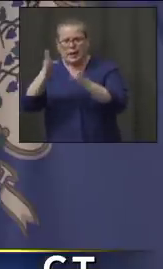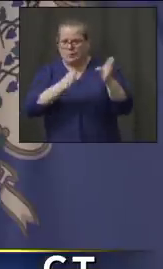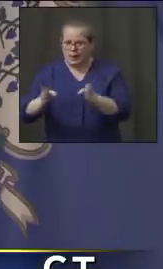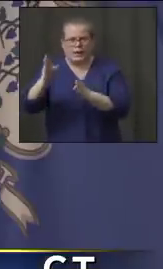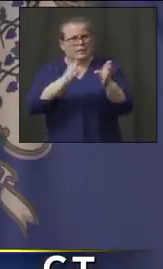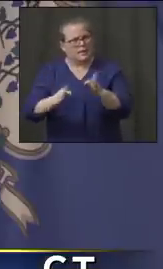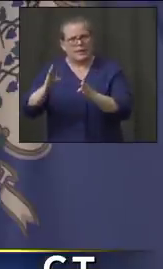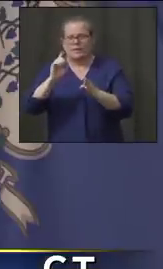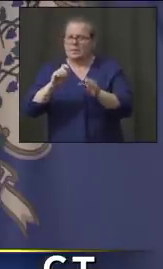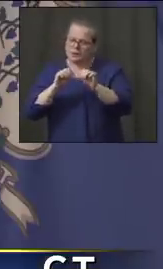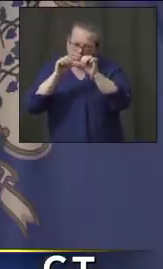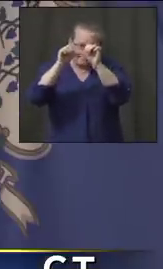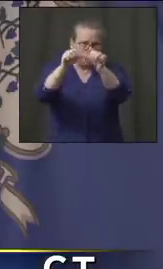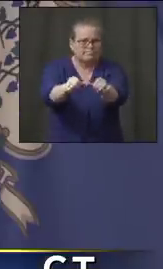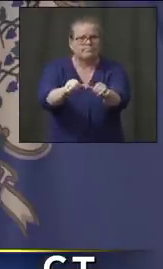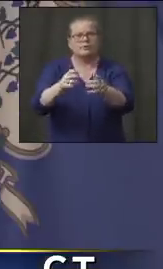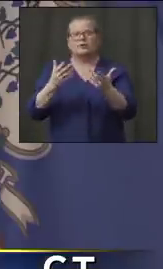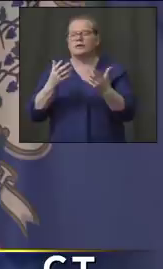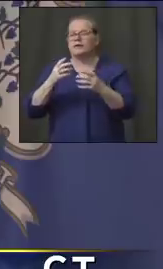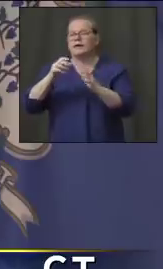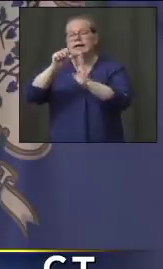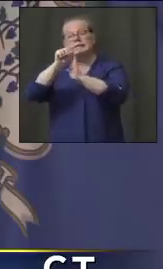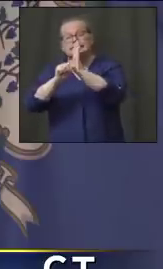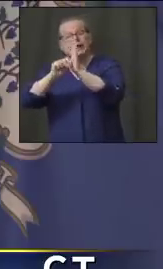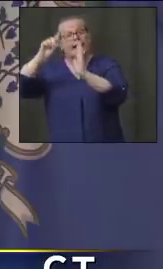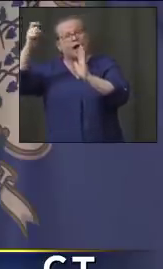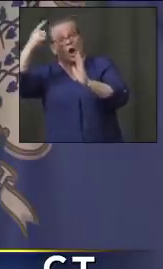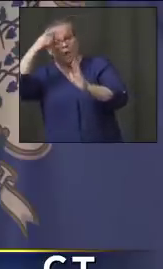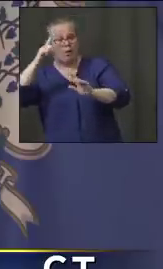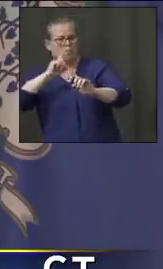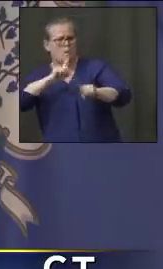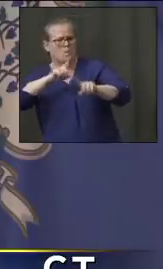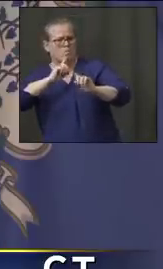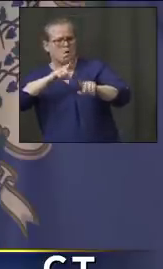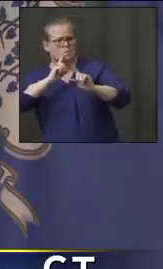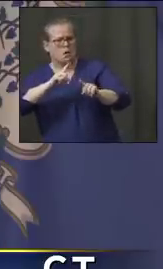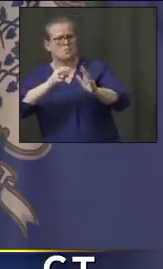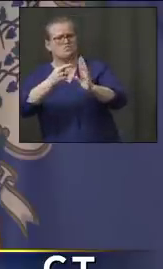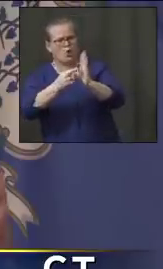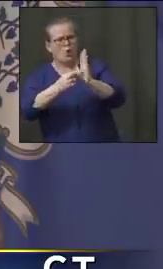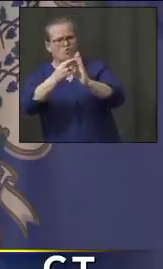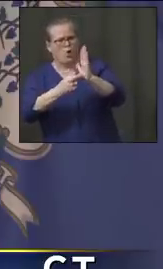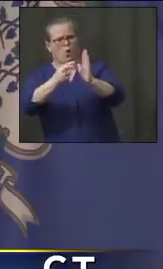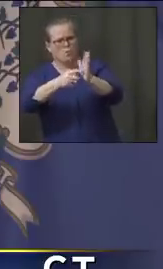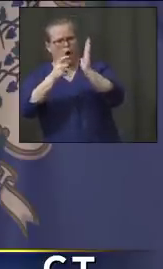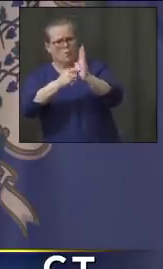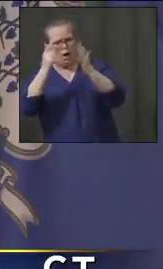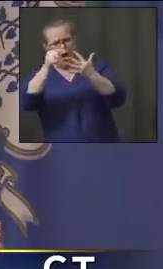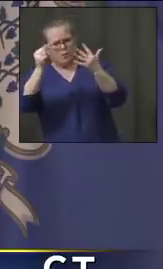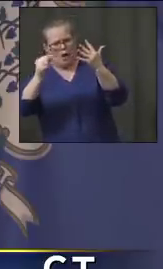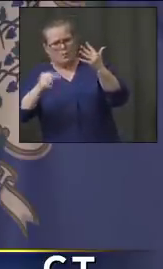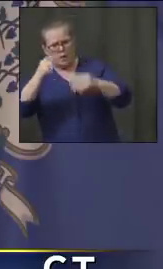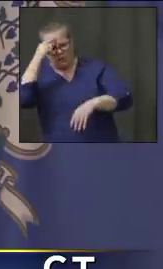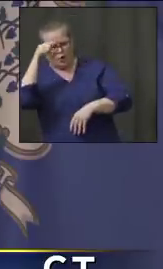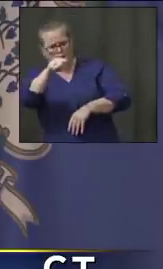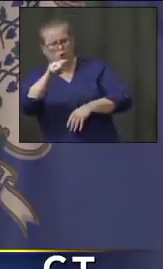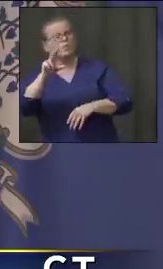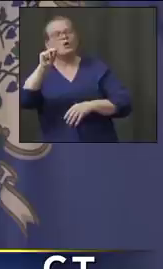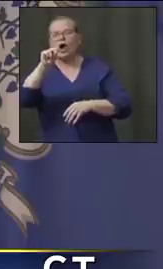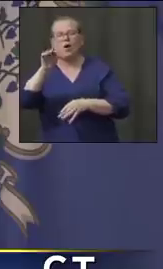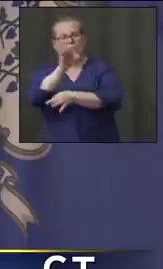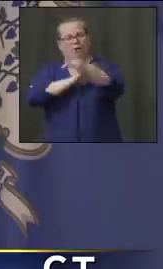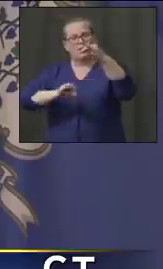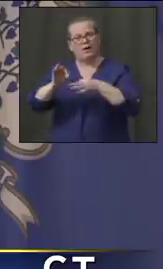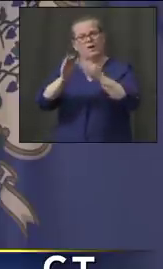It's not state government sitting there saying, these are the protocols that we think are best for you. We've got the